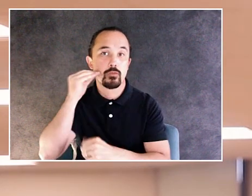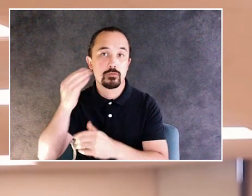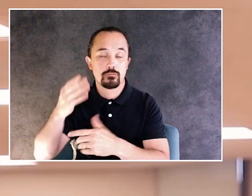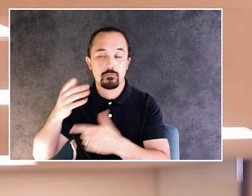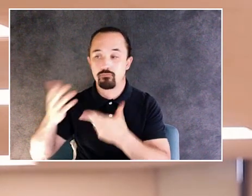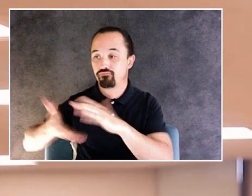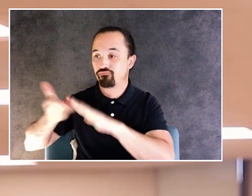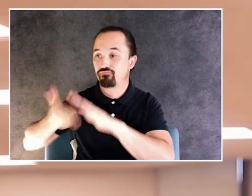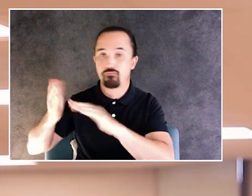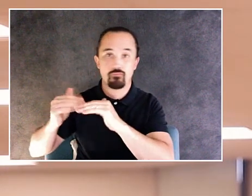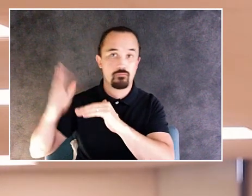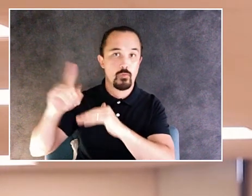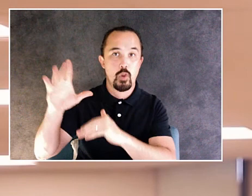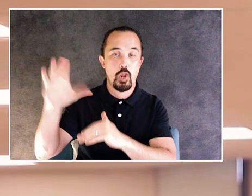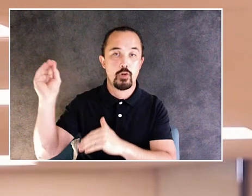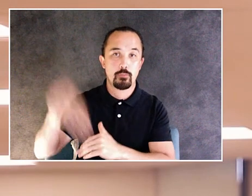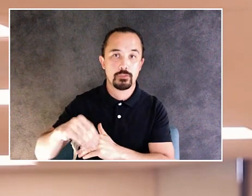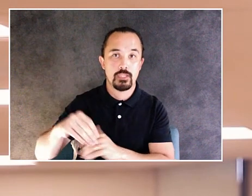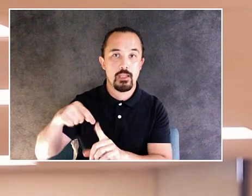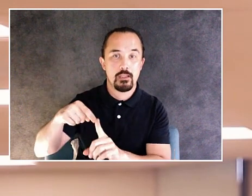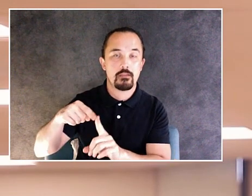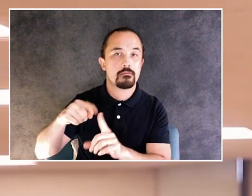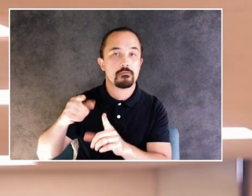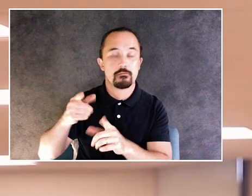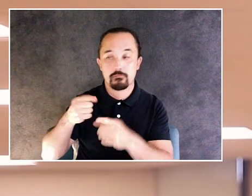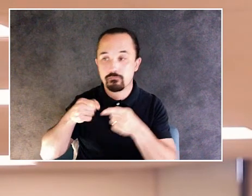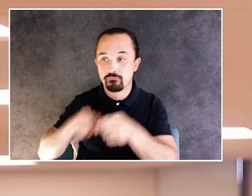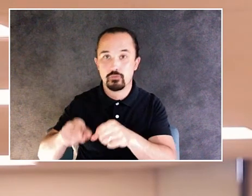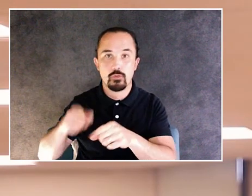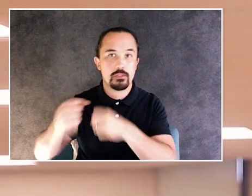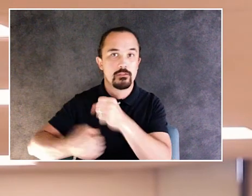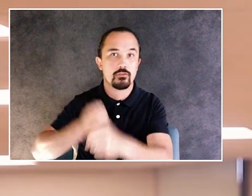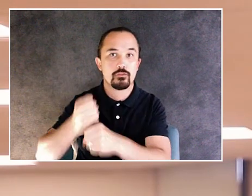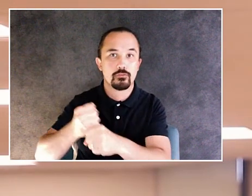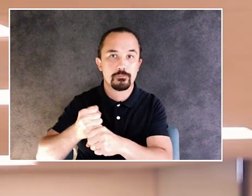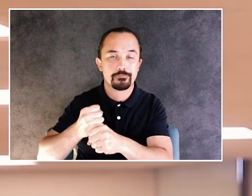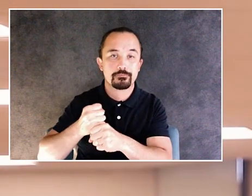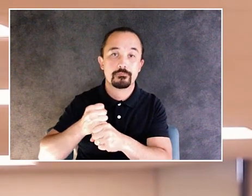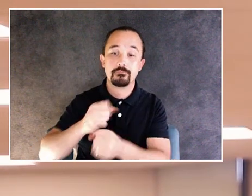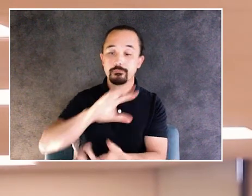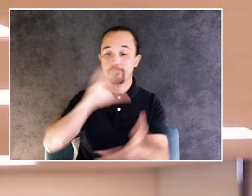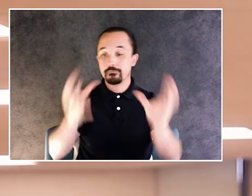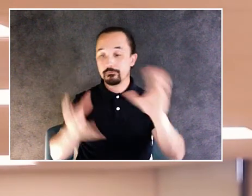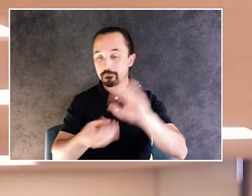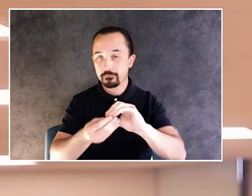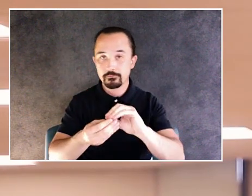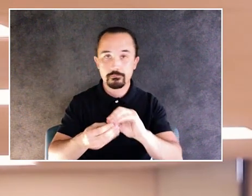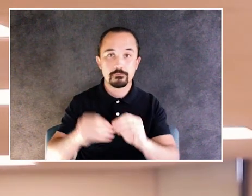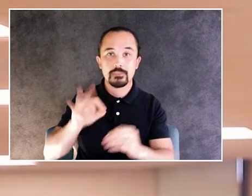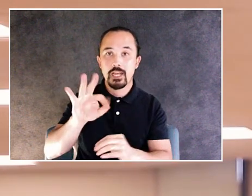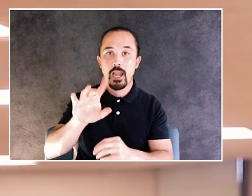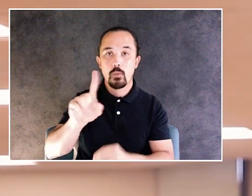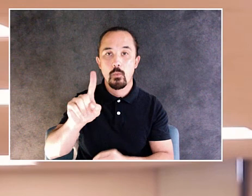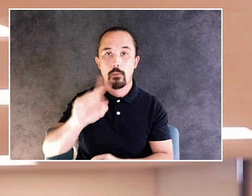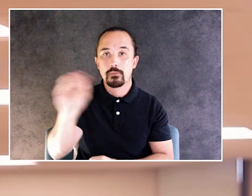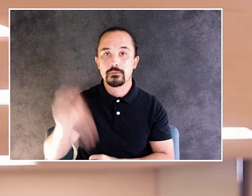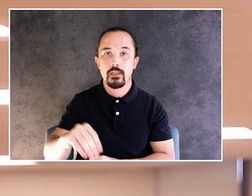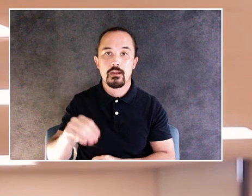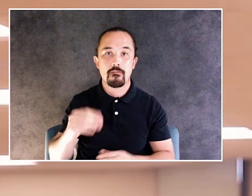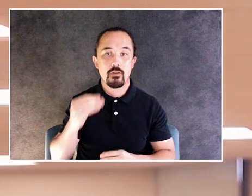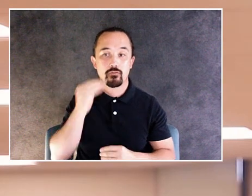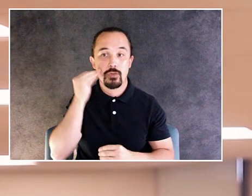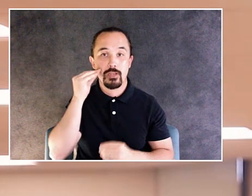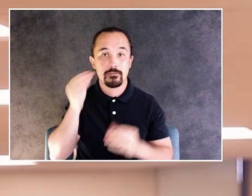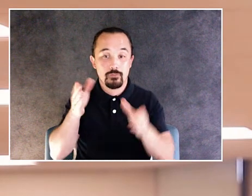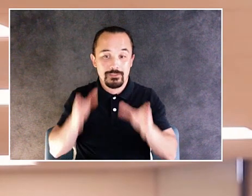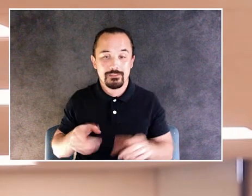above 100% occupancy over the course of the year. Overall, more than 91% of residents of the place maintain